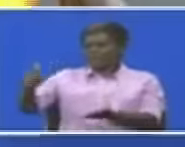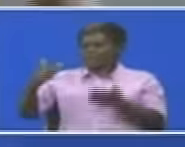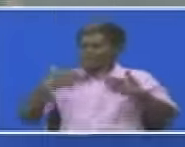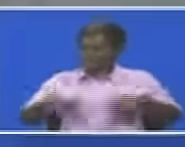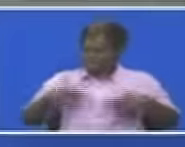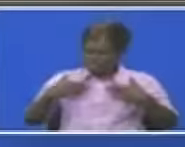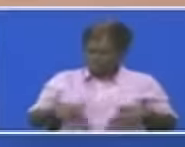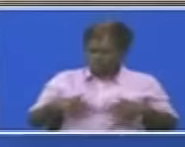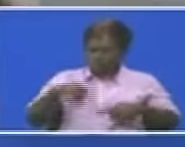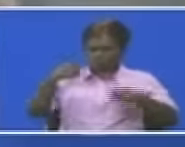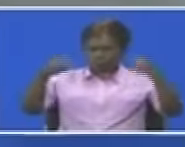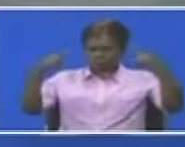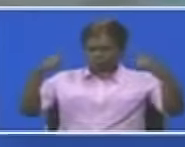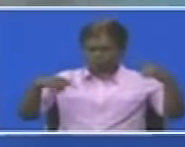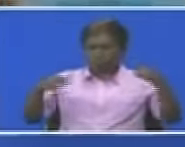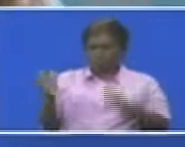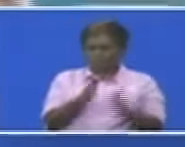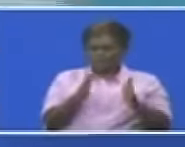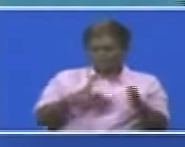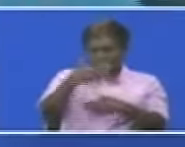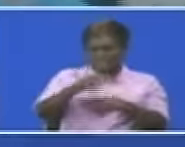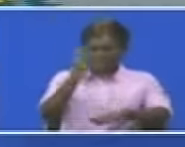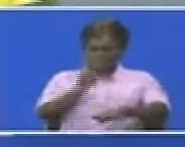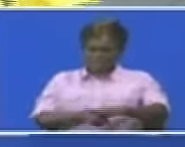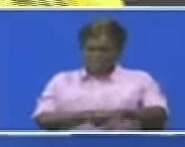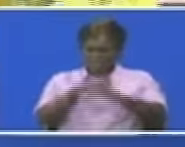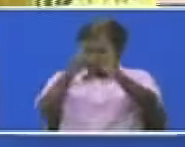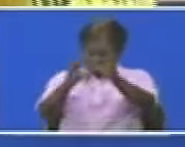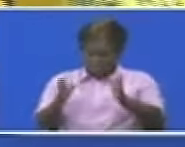in the game as he prepares for the coming season. Robinson Okenye, KTN Sports.